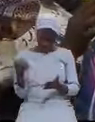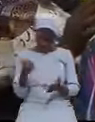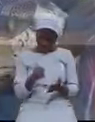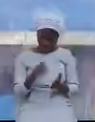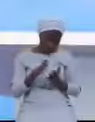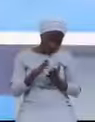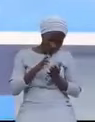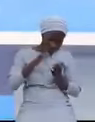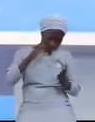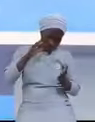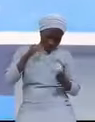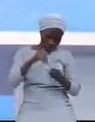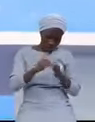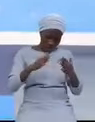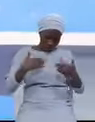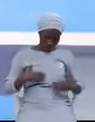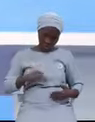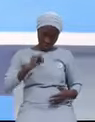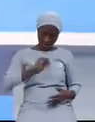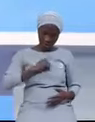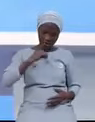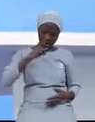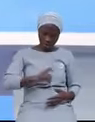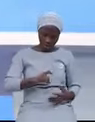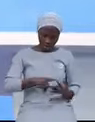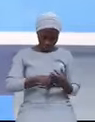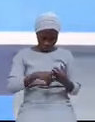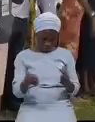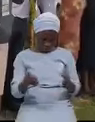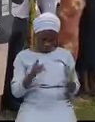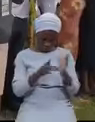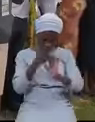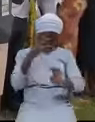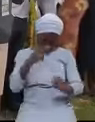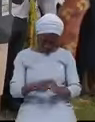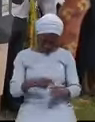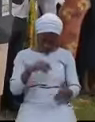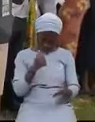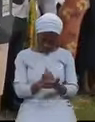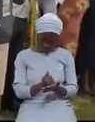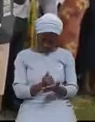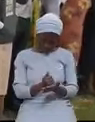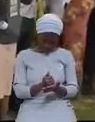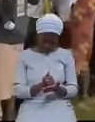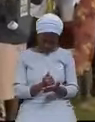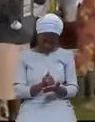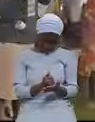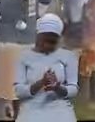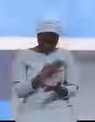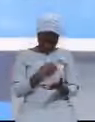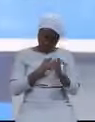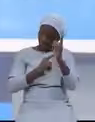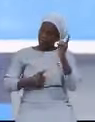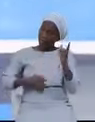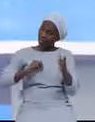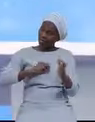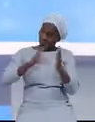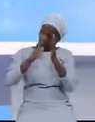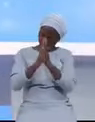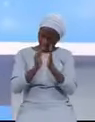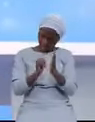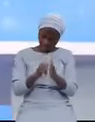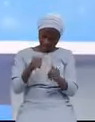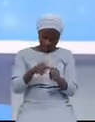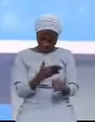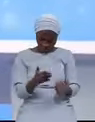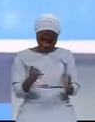your body, I command, come out in Jesus' name. And Lord, I pray, everything that